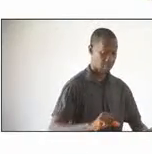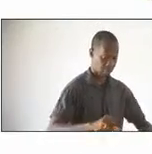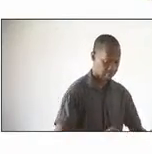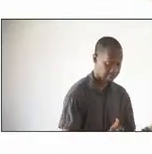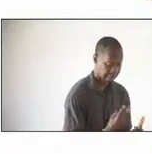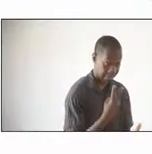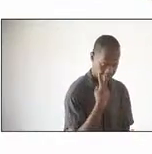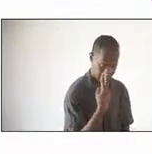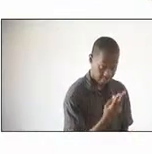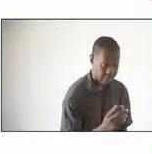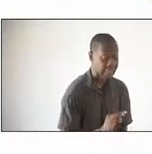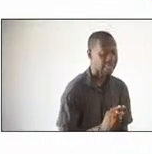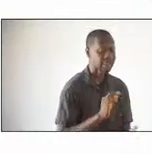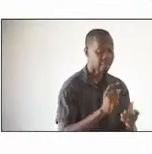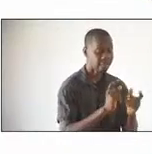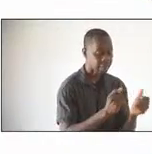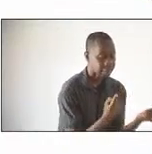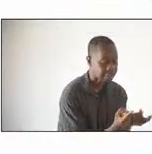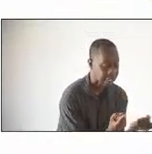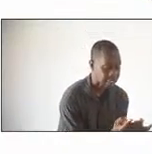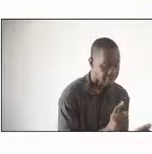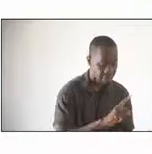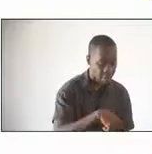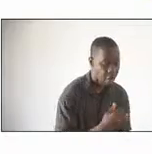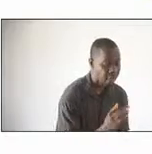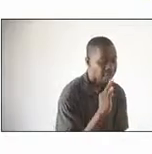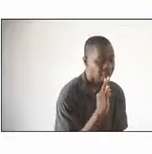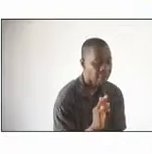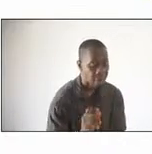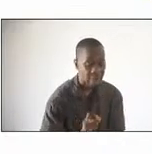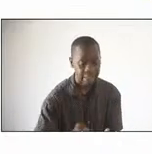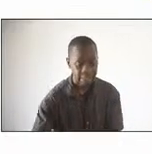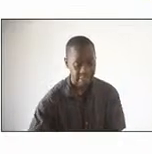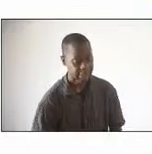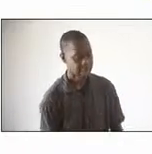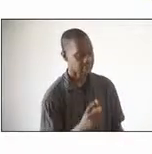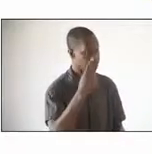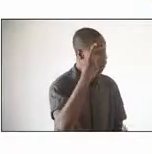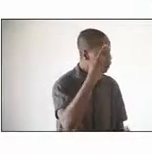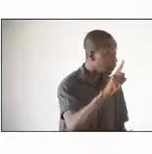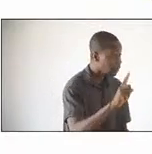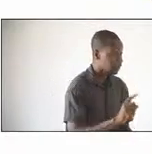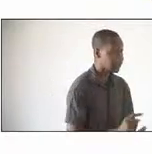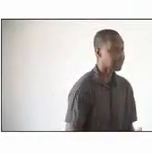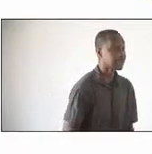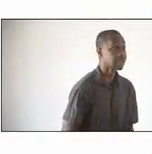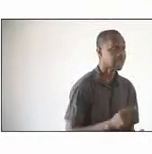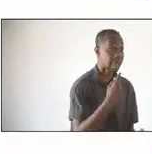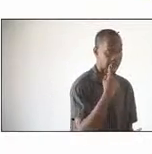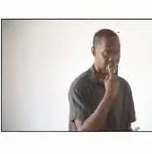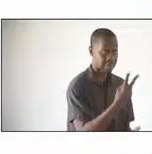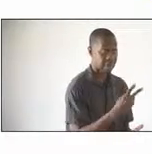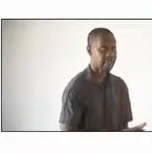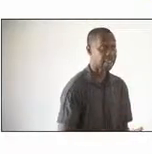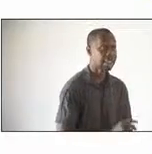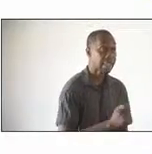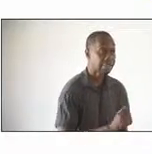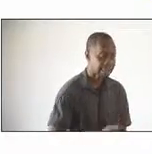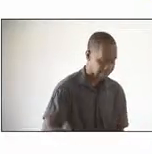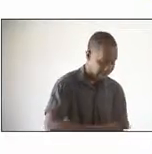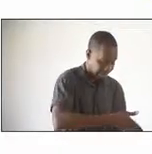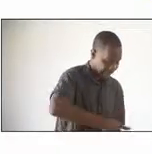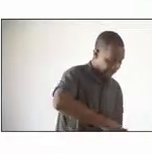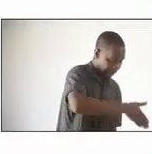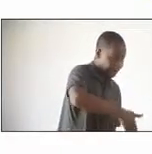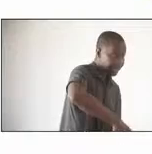at the features of a formal letter. Now, the first feature that we have on the board is the writer's address.